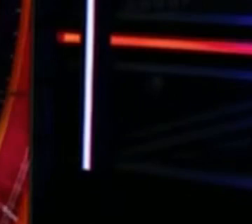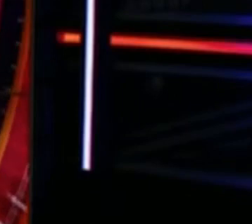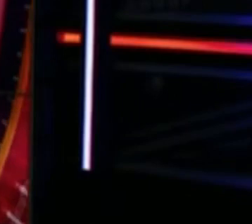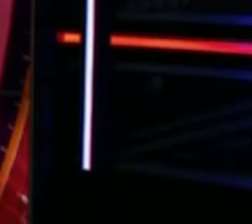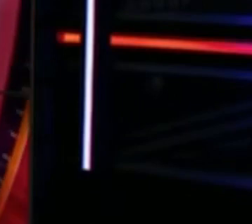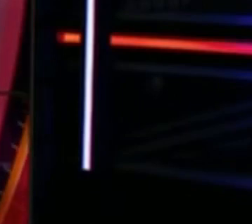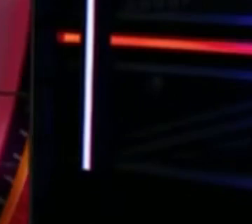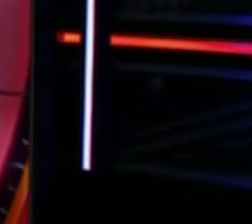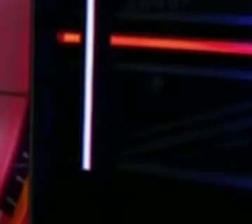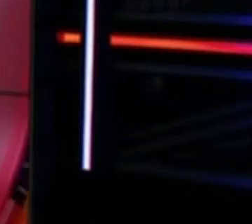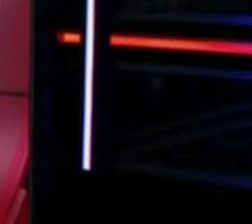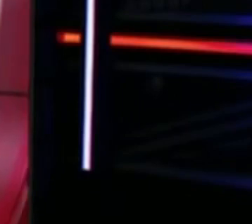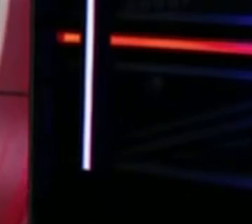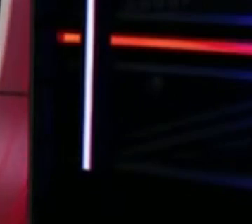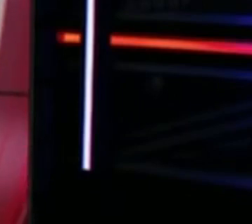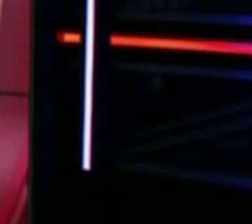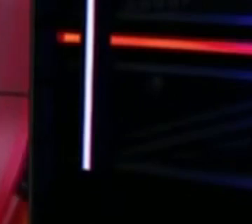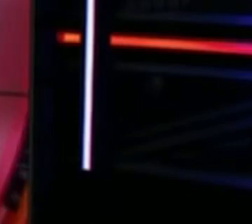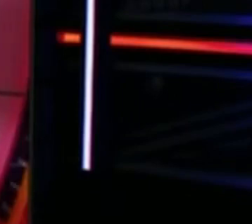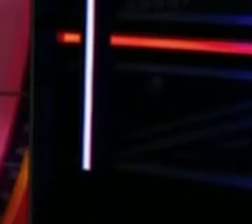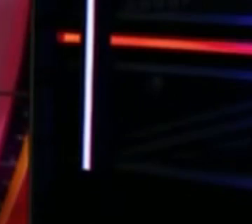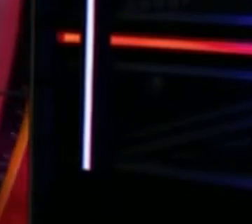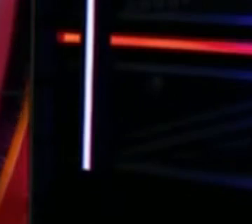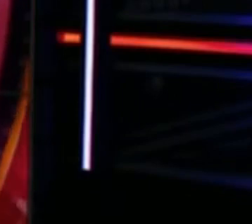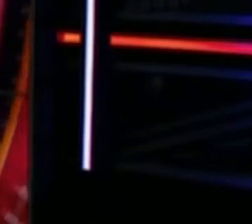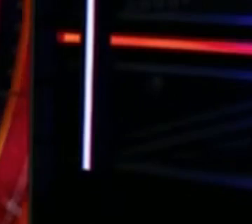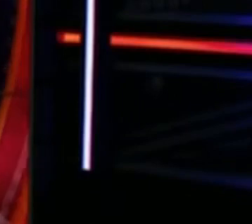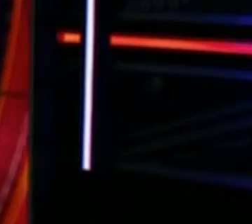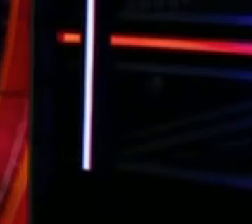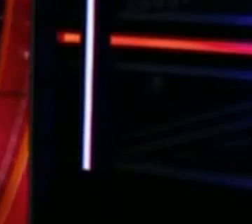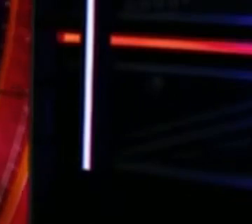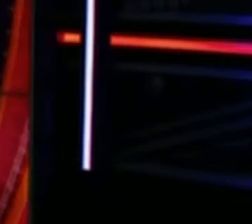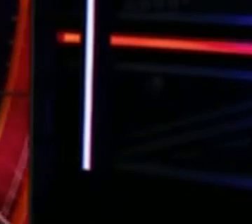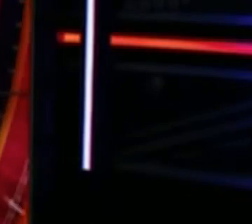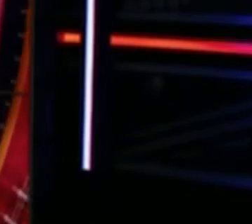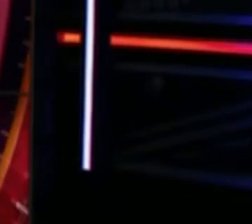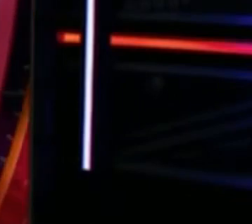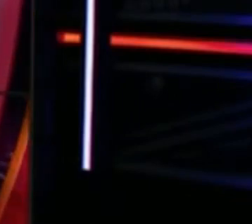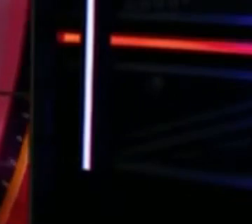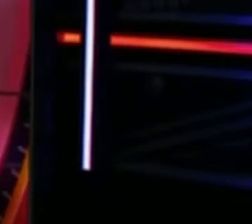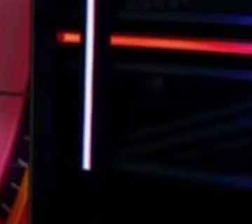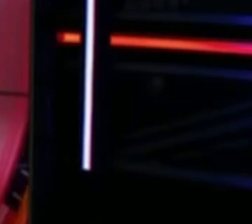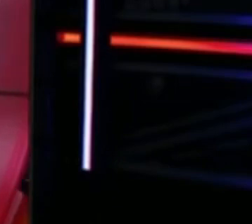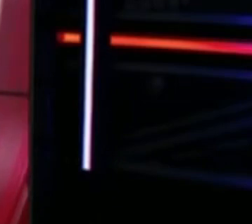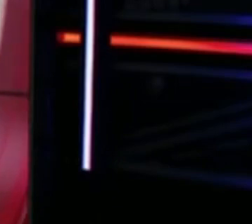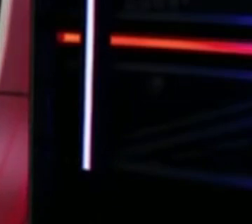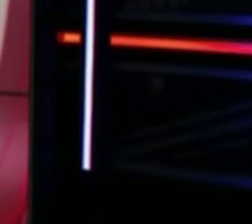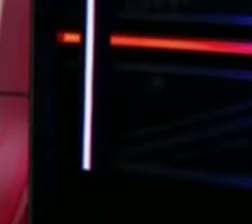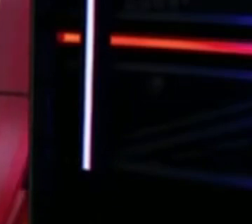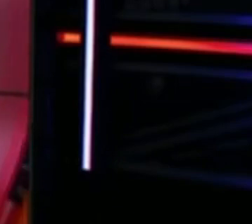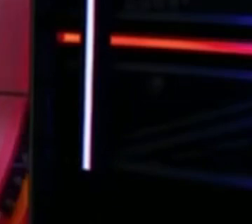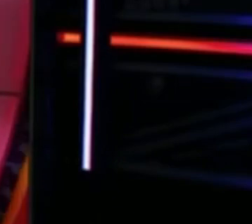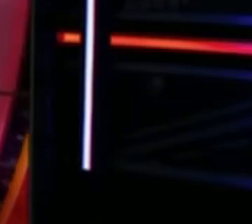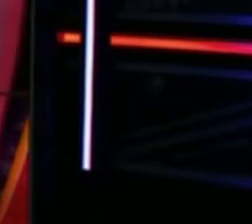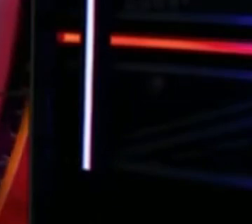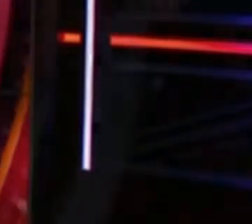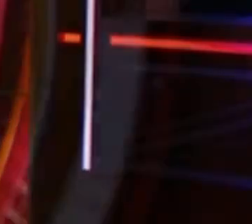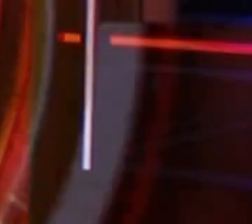those responsible face justice. More information on this and other topics in upcoming news briefs. Stay tuned.